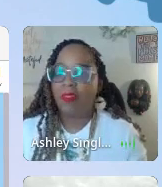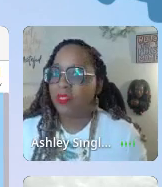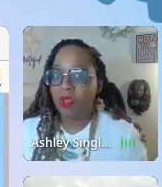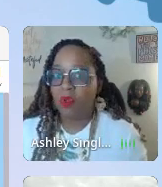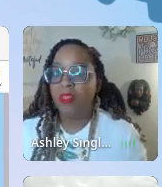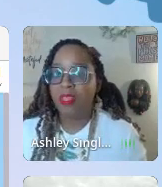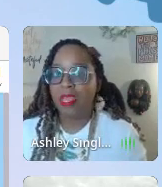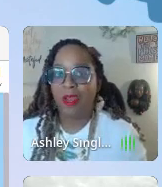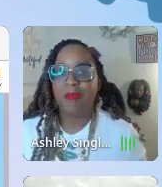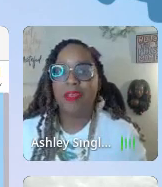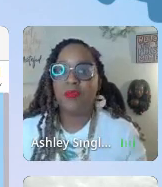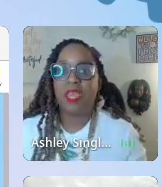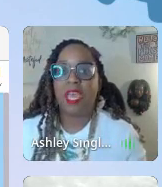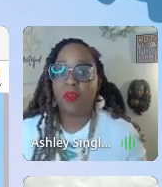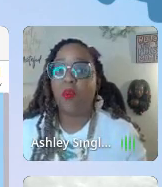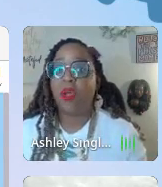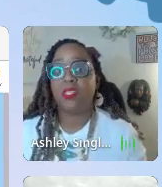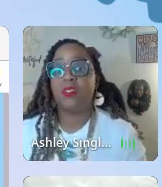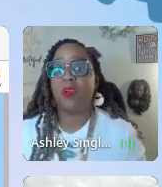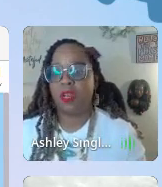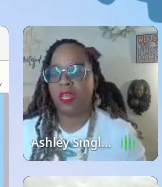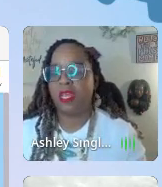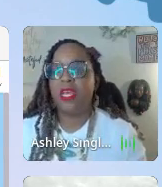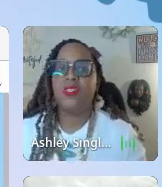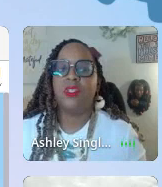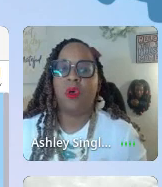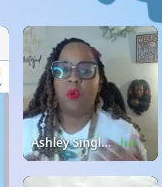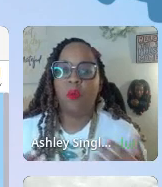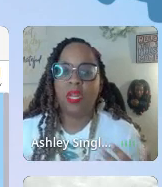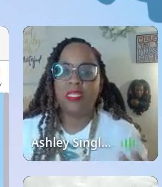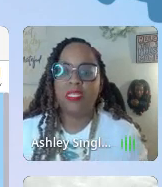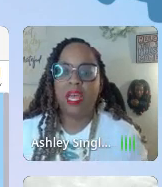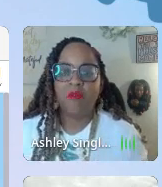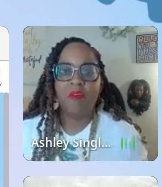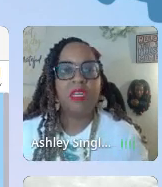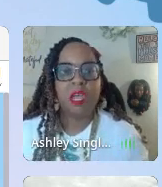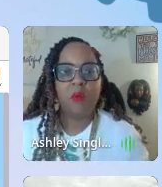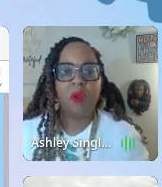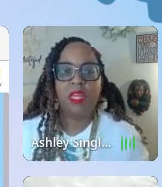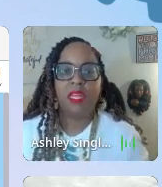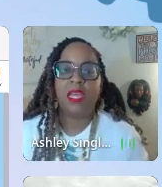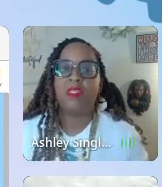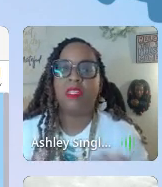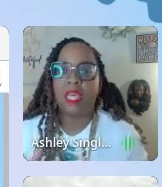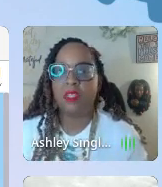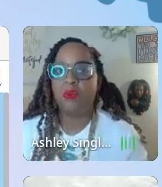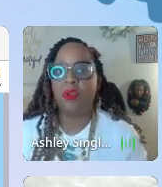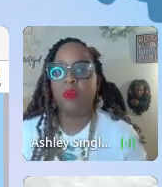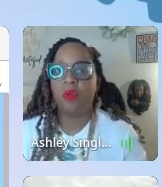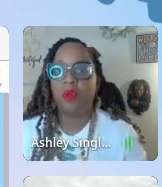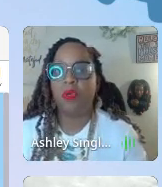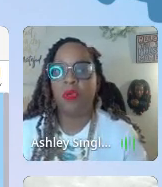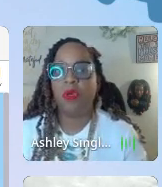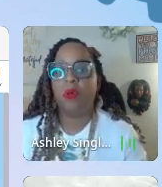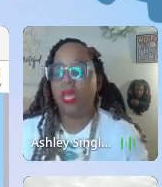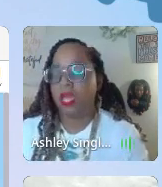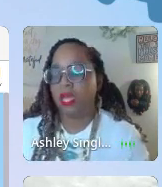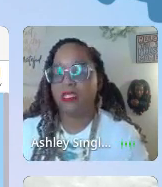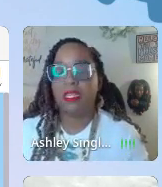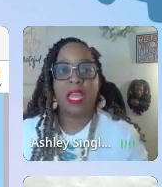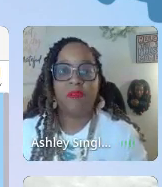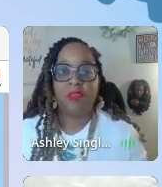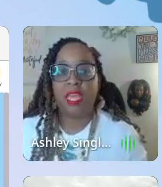now, there's no one there because we haven't quite started. So when it's time for the networking lounge, that is where you will